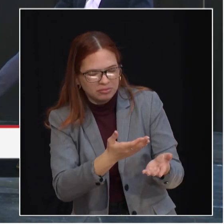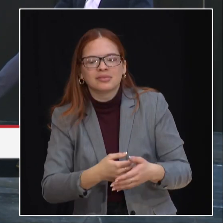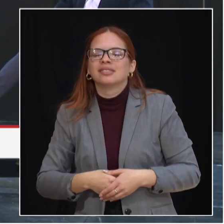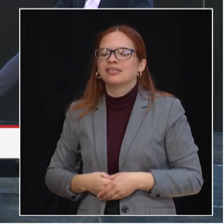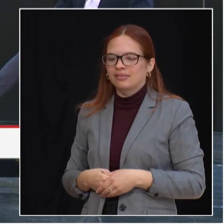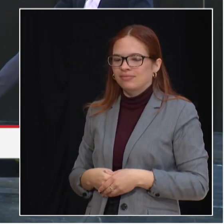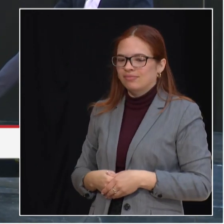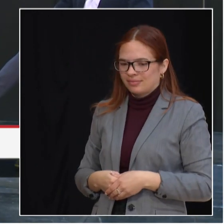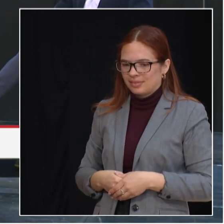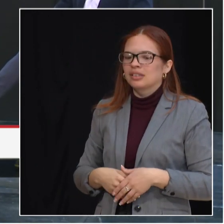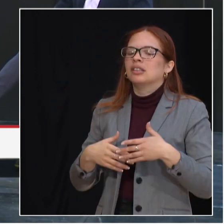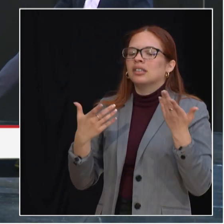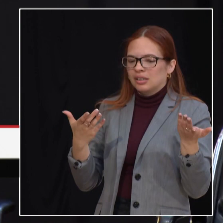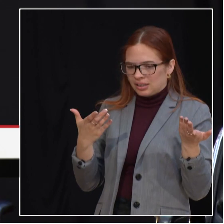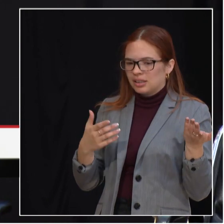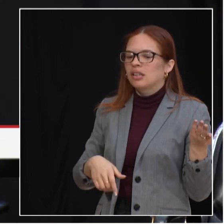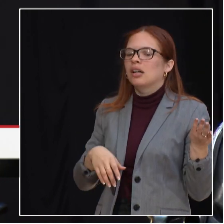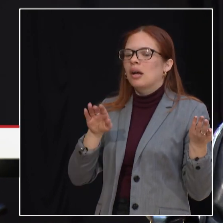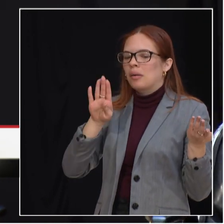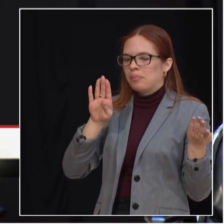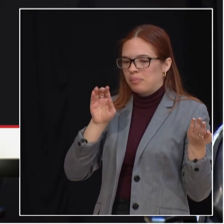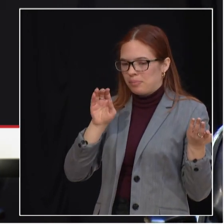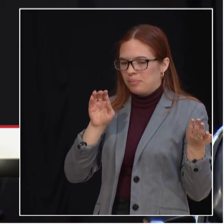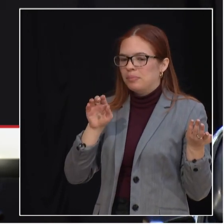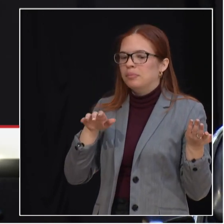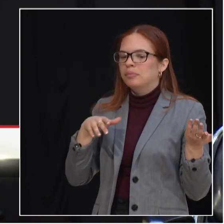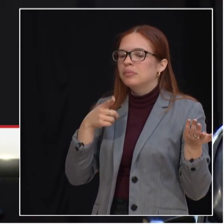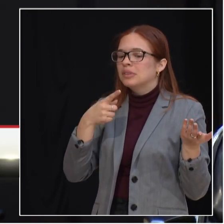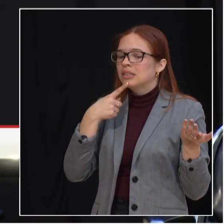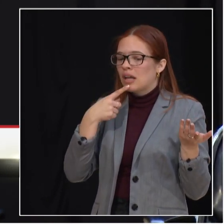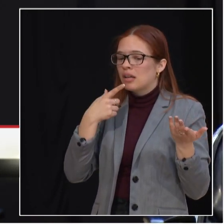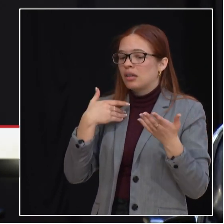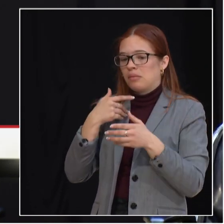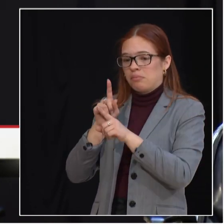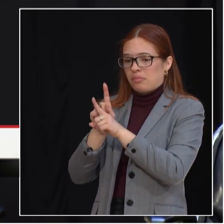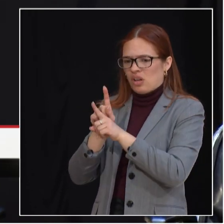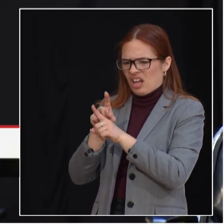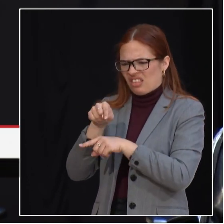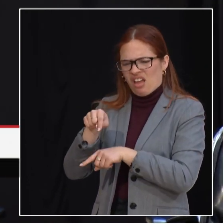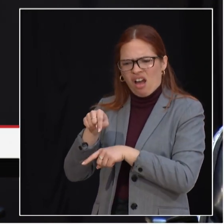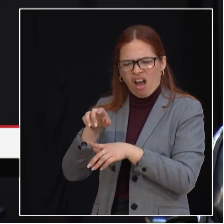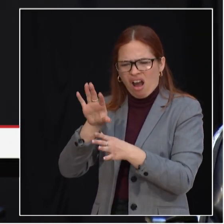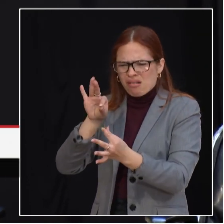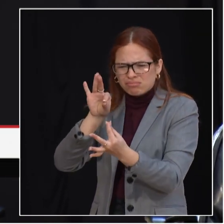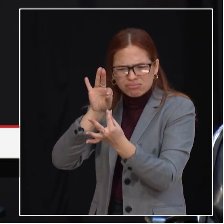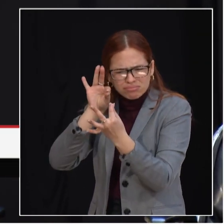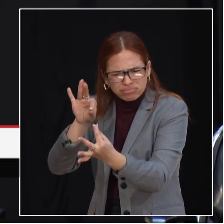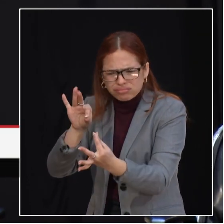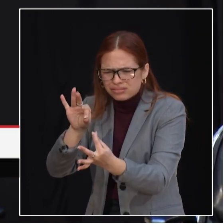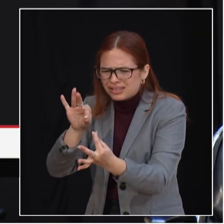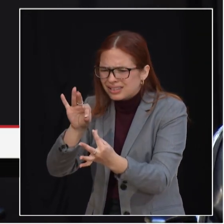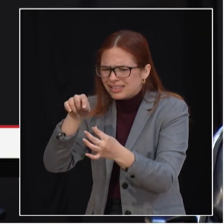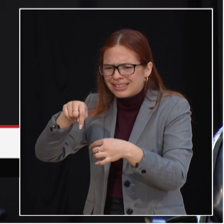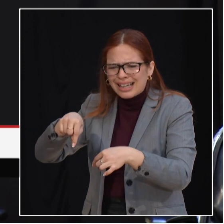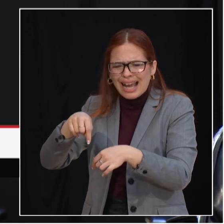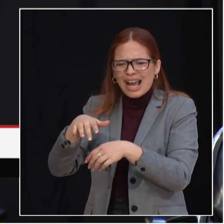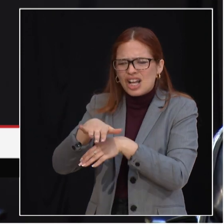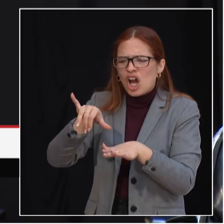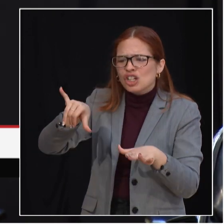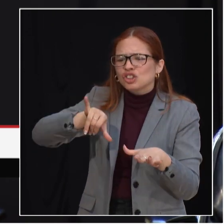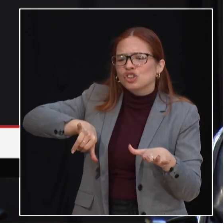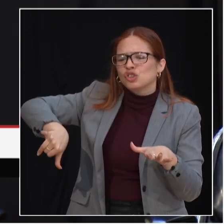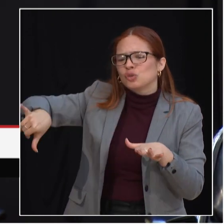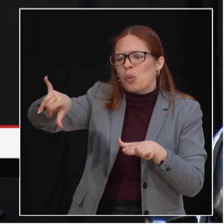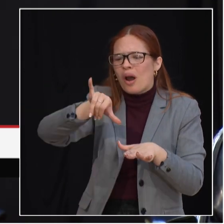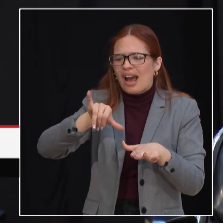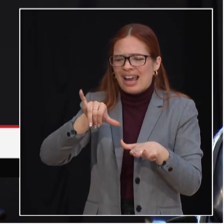to quote one of my mentors, he used to say, this is like the icing on the gravy. I know that's kind of gross, but so we'd already decided